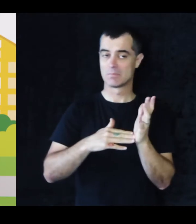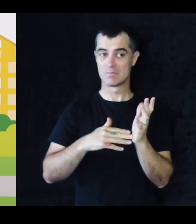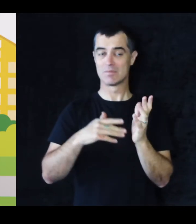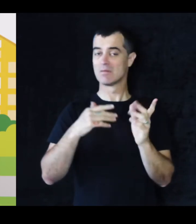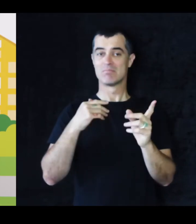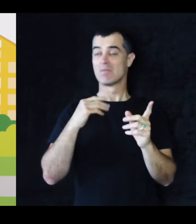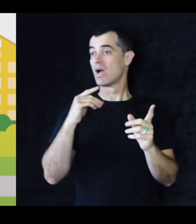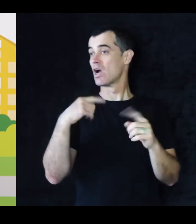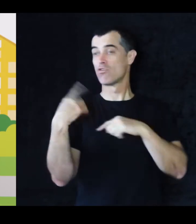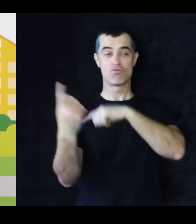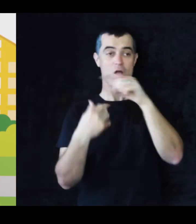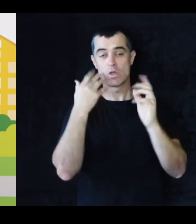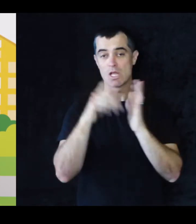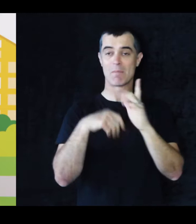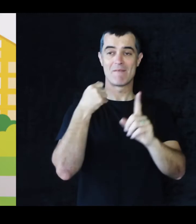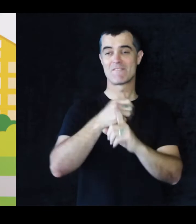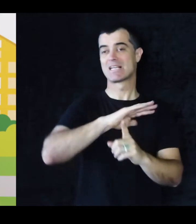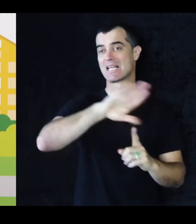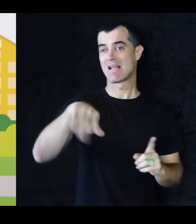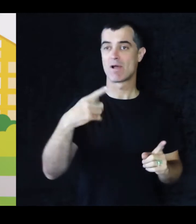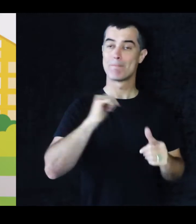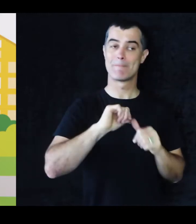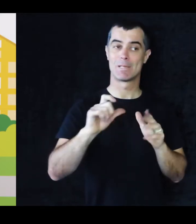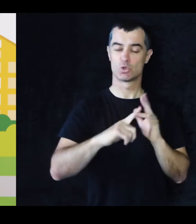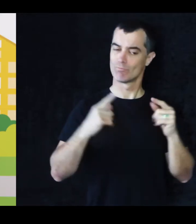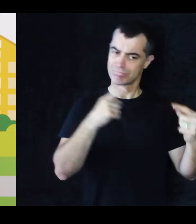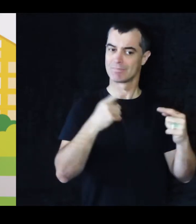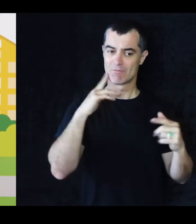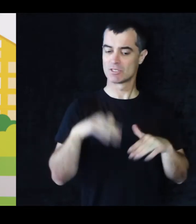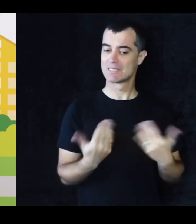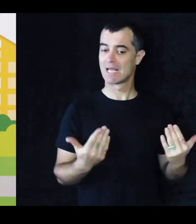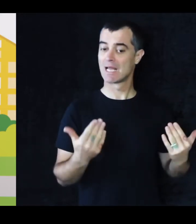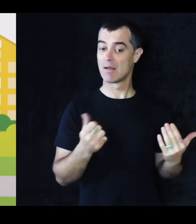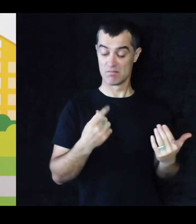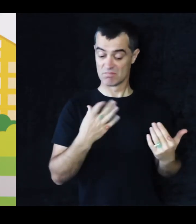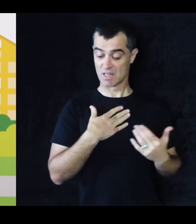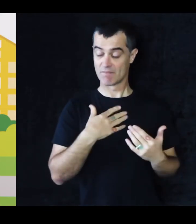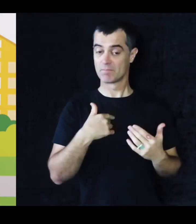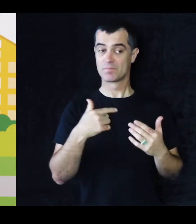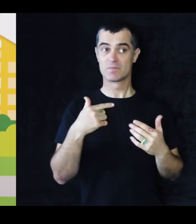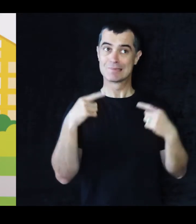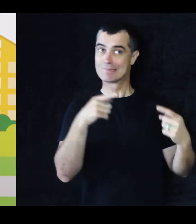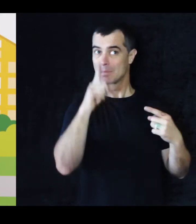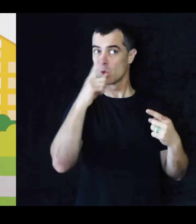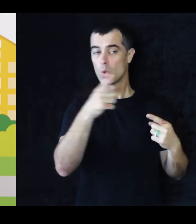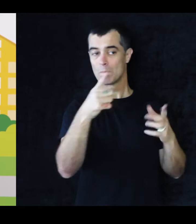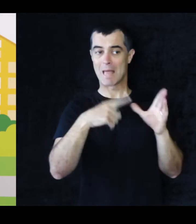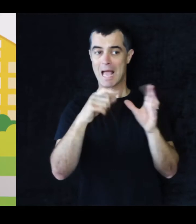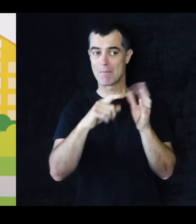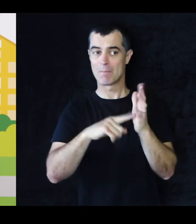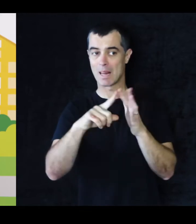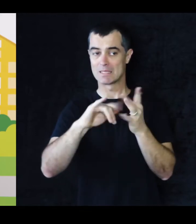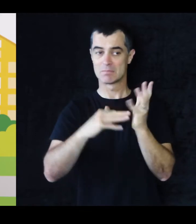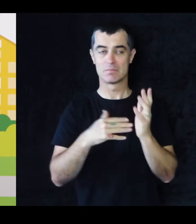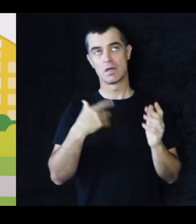time and affect everyone. The best thing you can do is to fight it every single day. And even in myself with ableism,